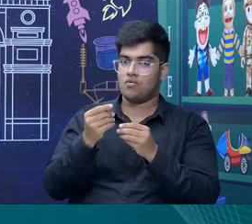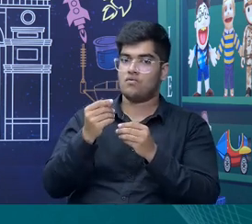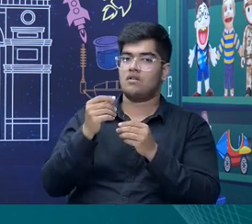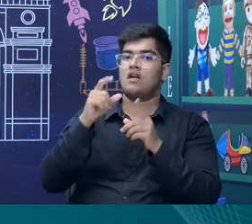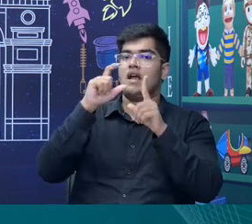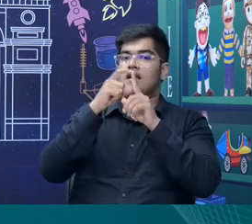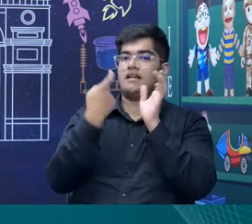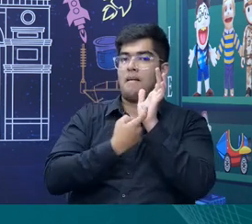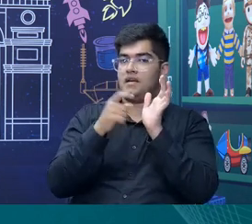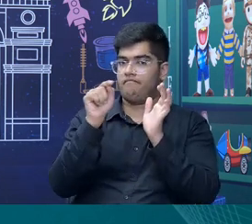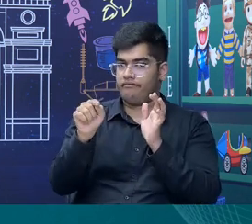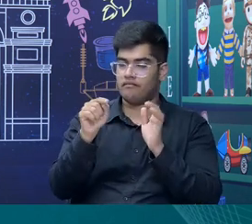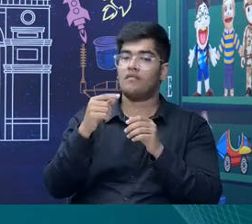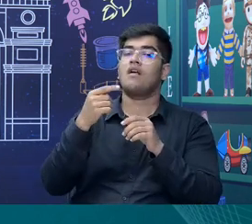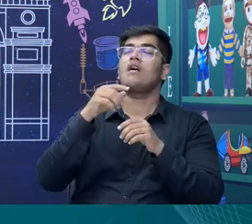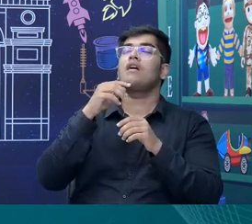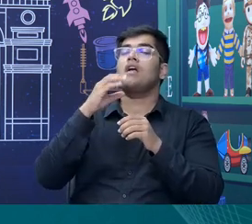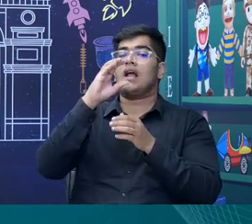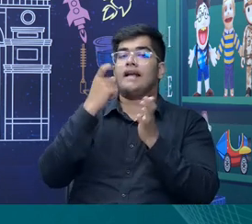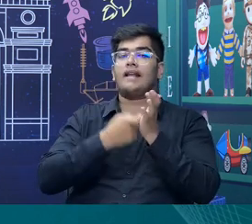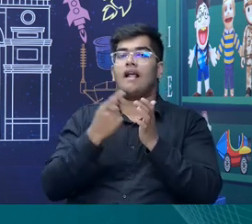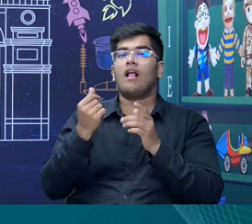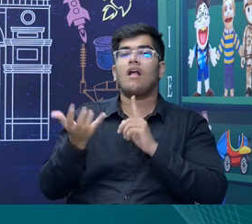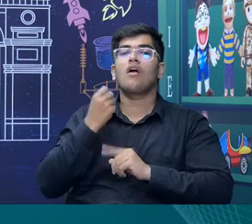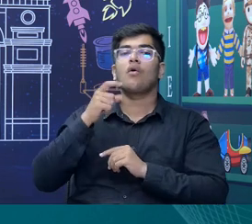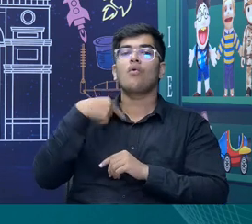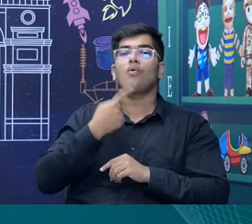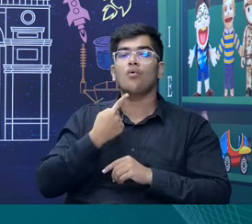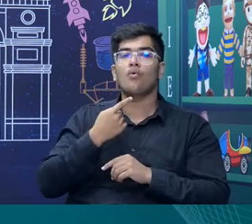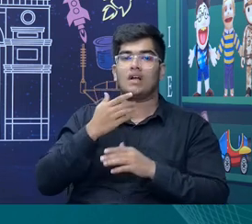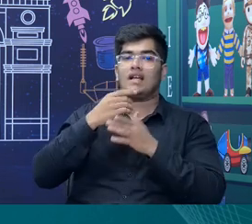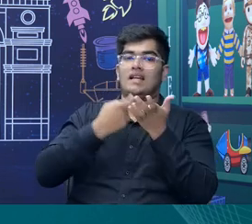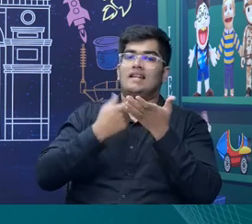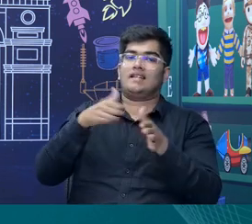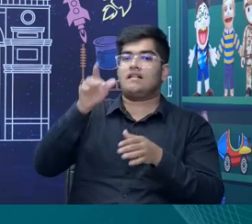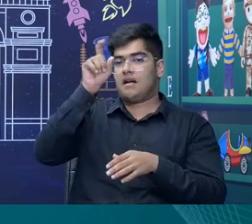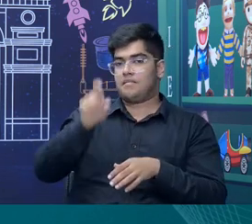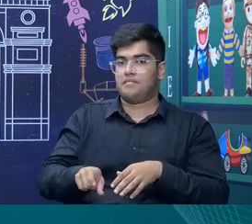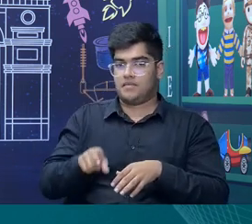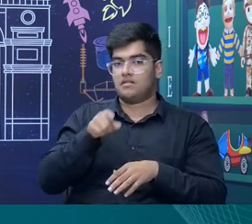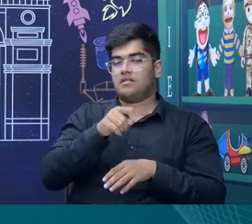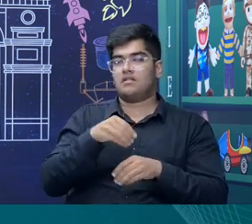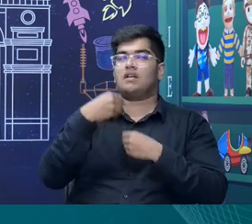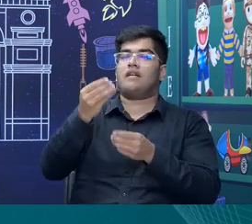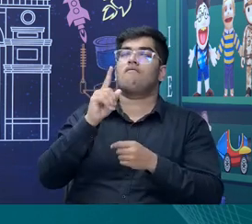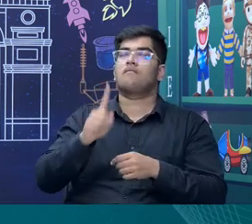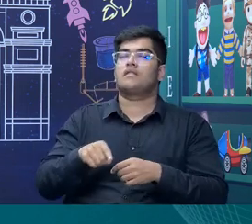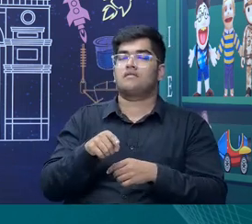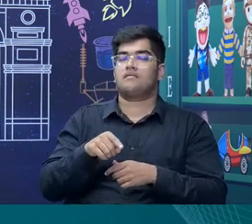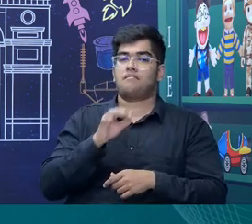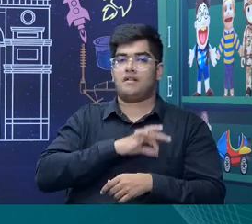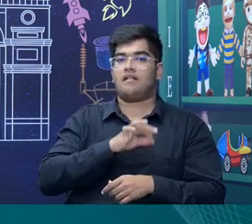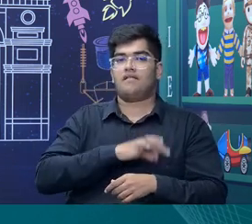gaining ratio means now here the gainers will compensate to the retiring partner in their gaining